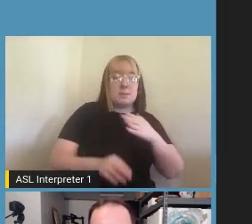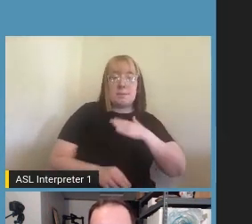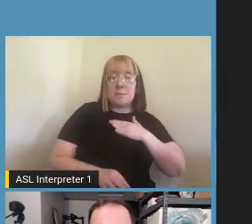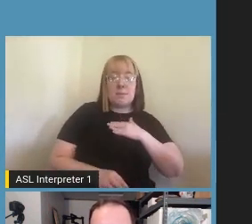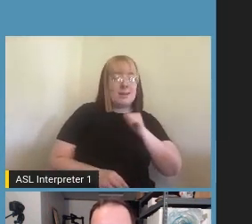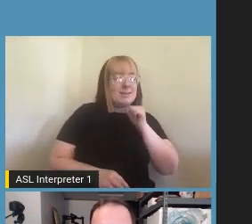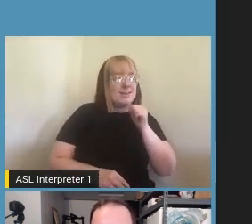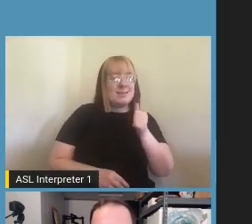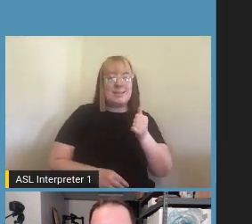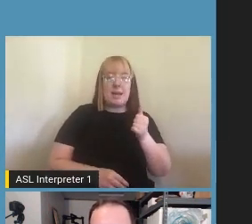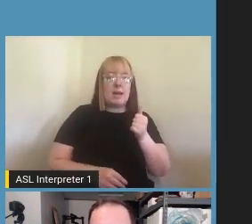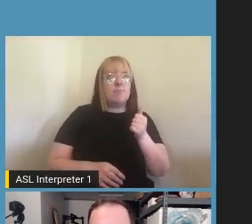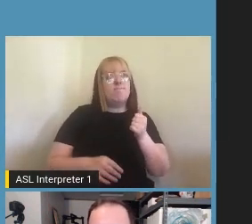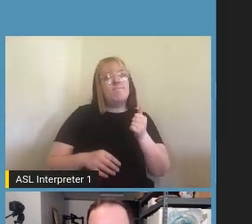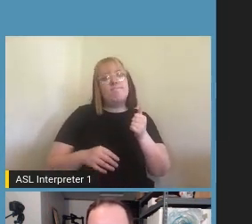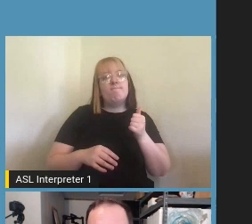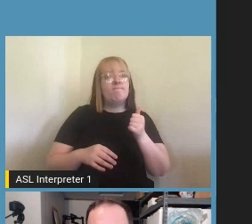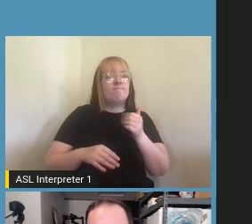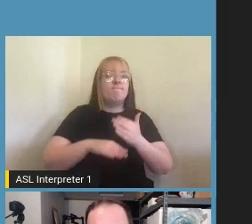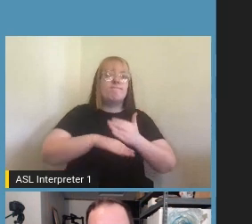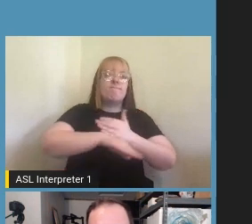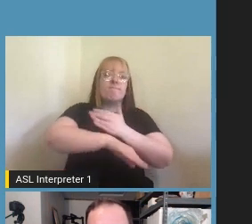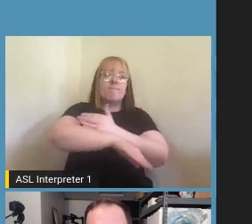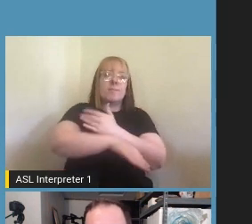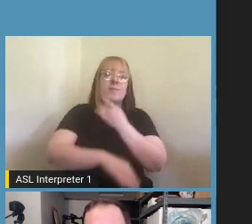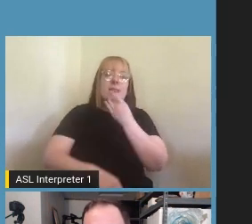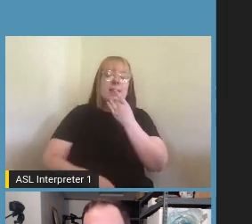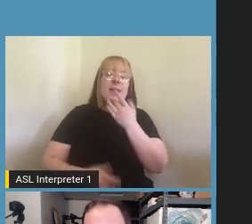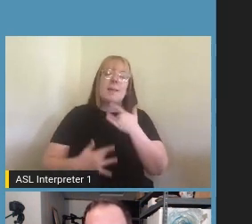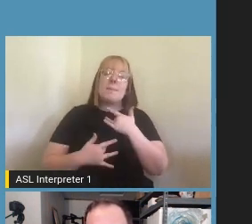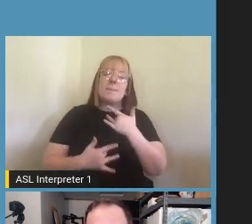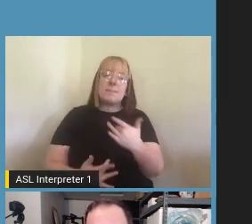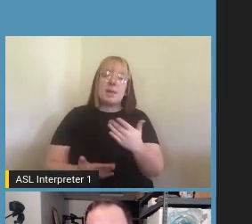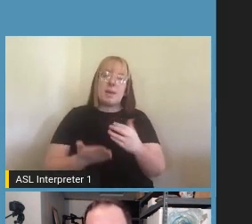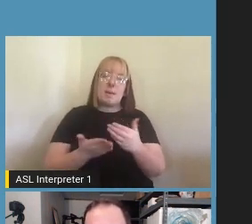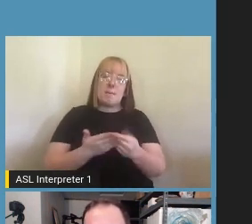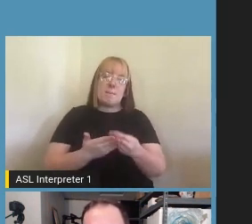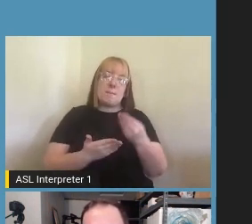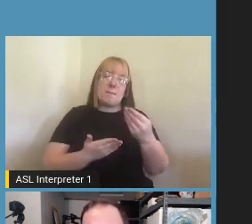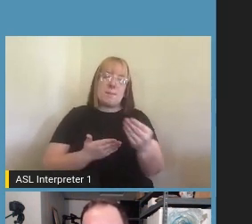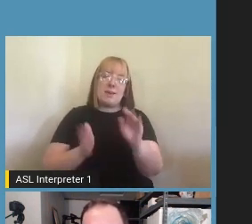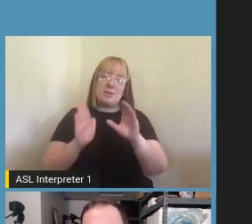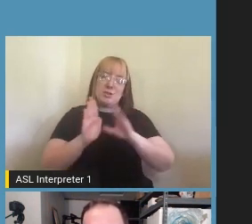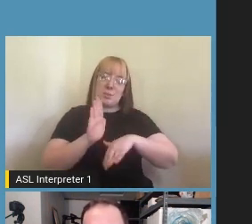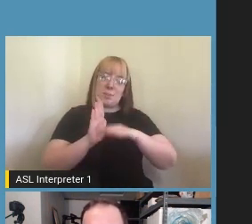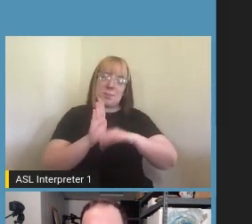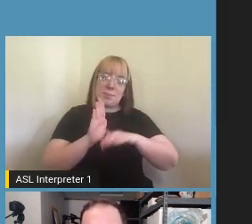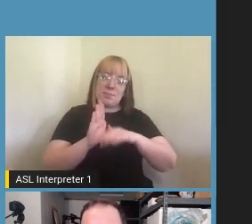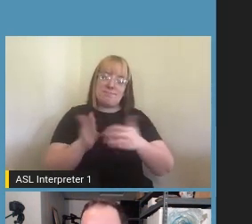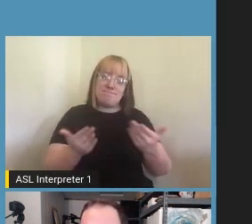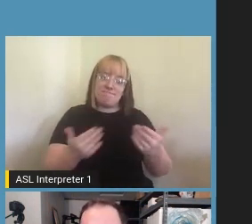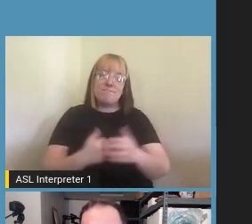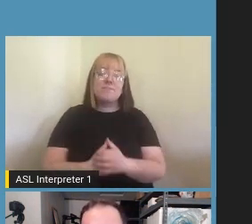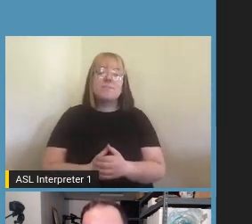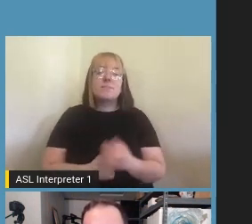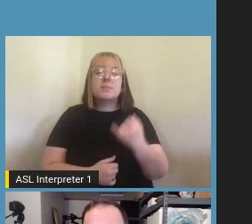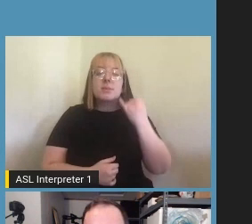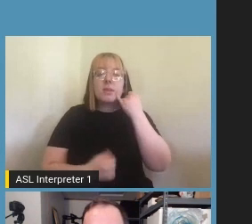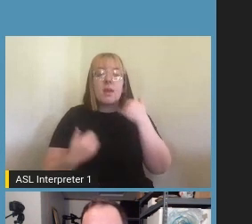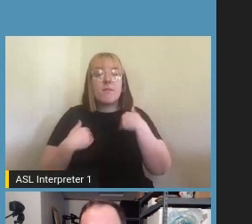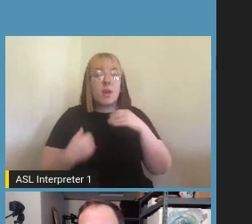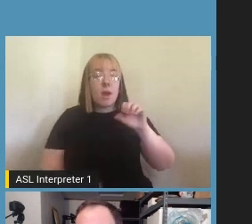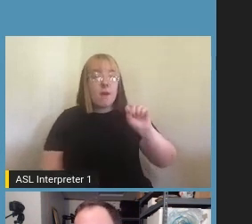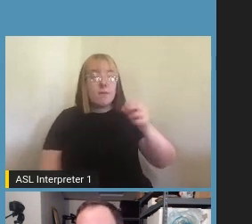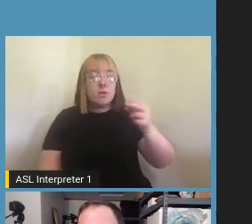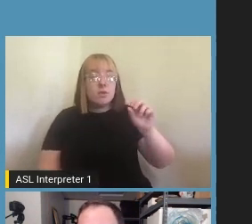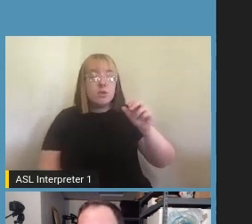just do whatever's the cheapest and closest. So if you have shop lights, like I